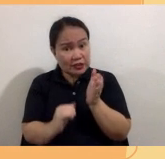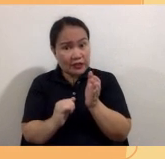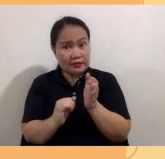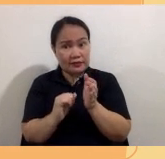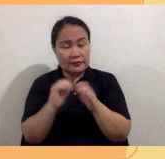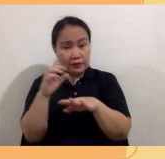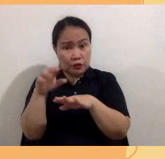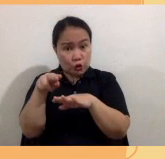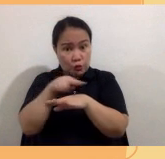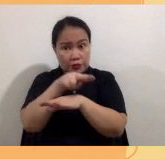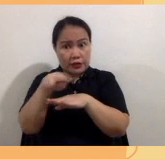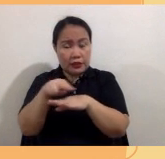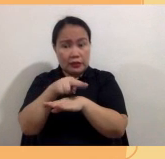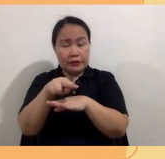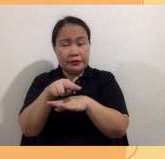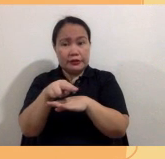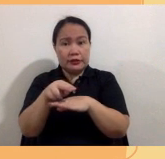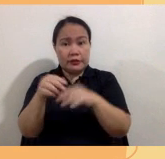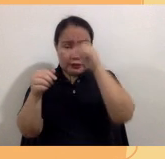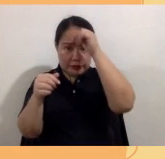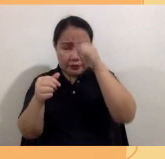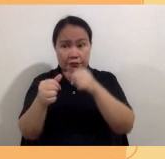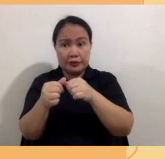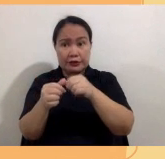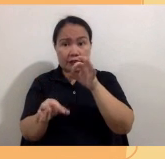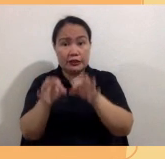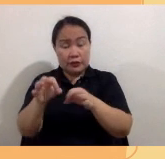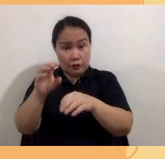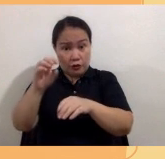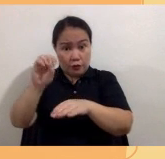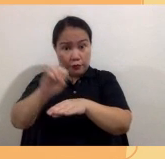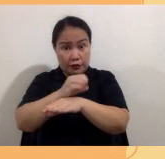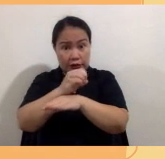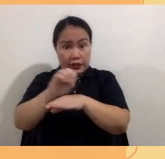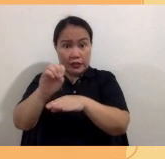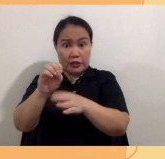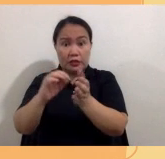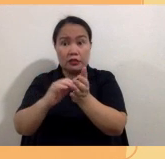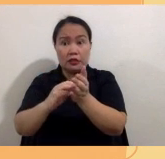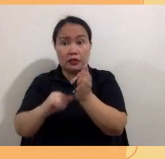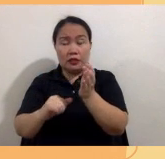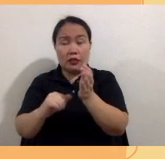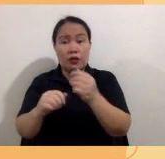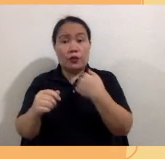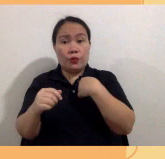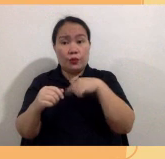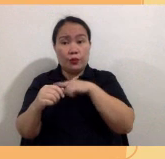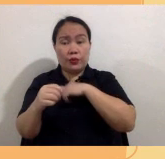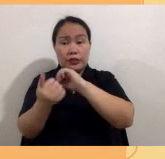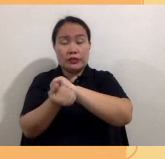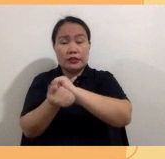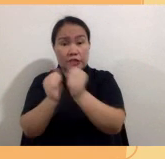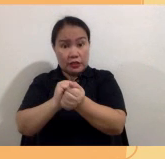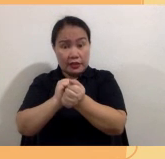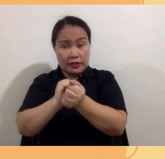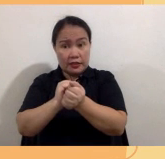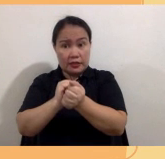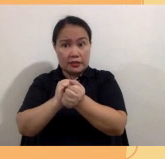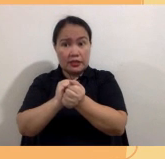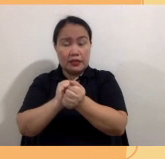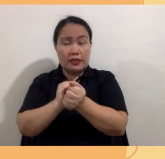na tayo, tatandaan na kapag ang operation na natin ay subtraction, we are changing the signs of